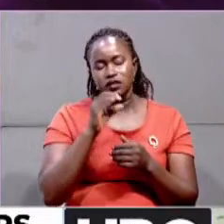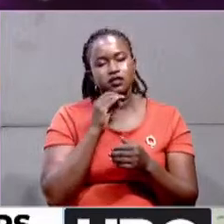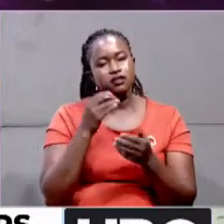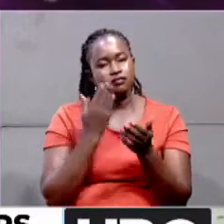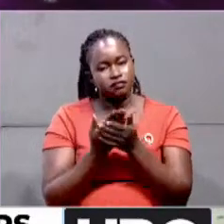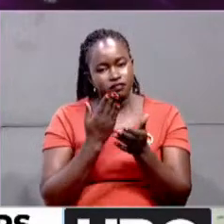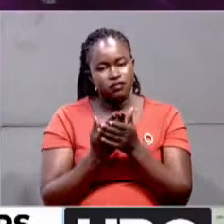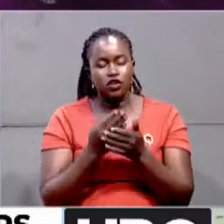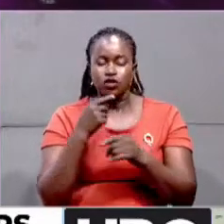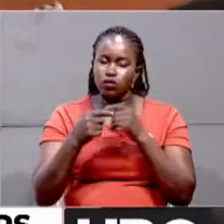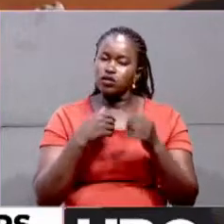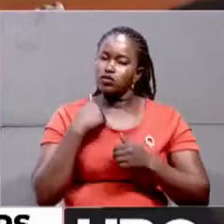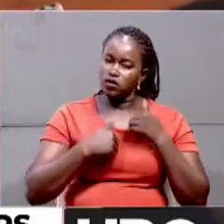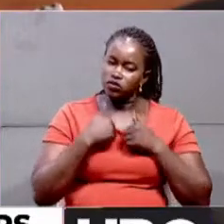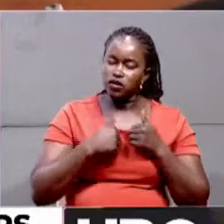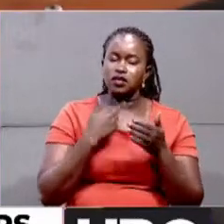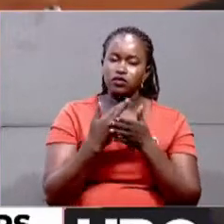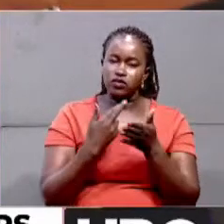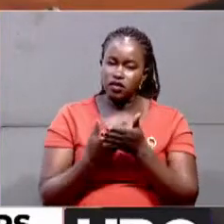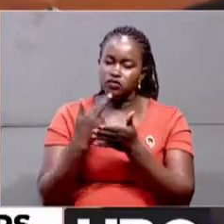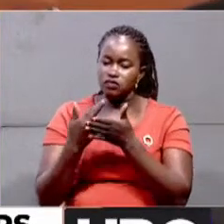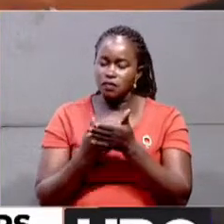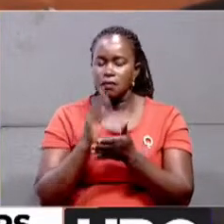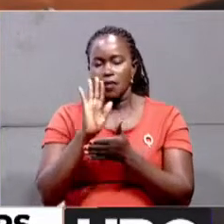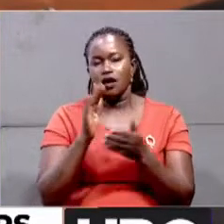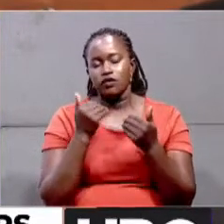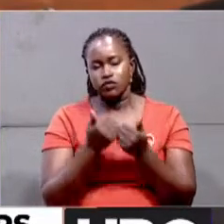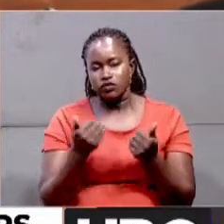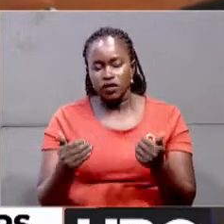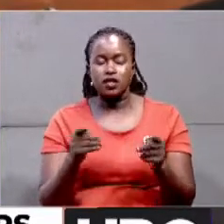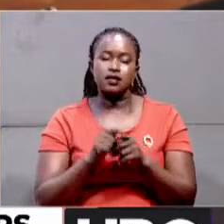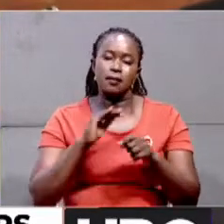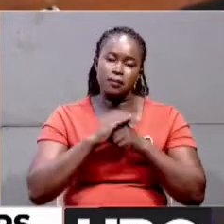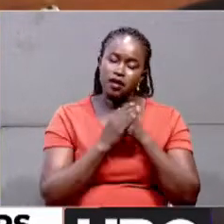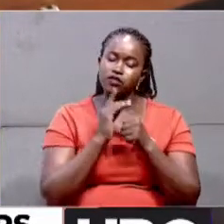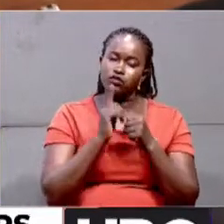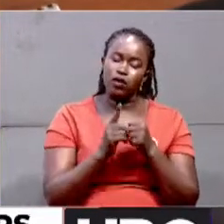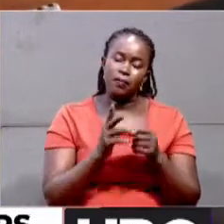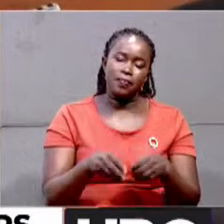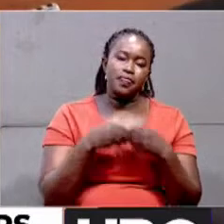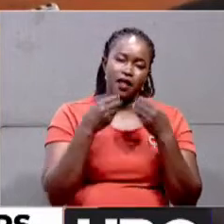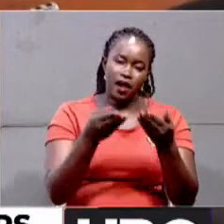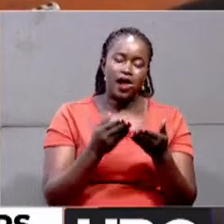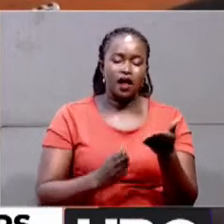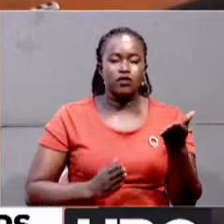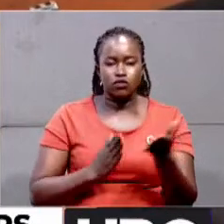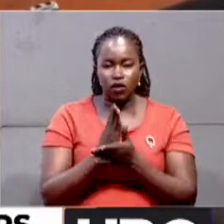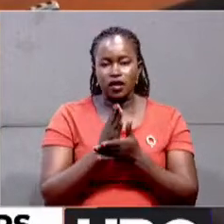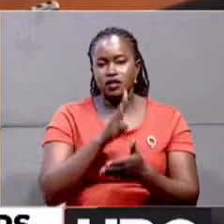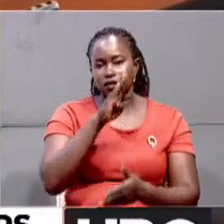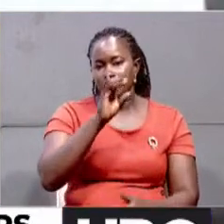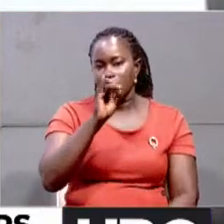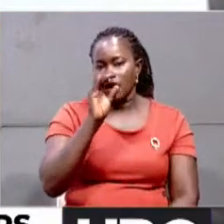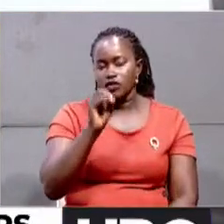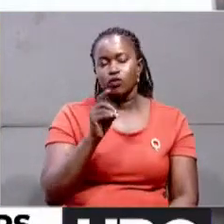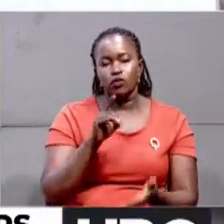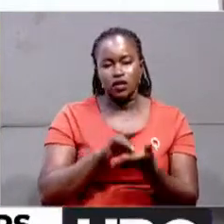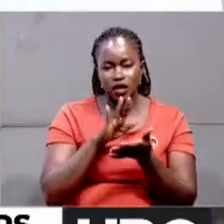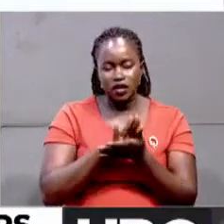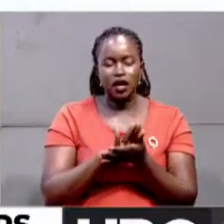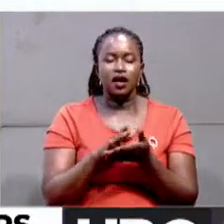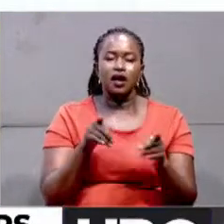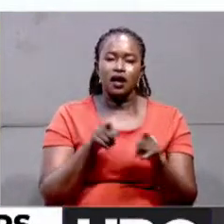urged to take interest in the registration of their children and ensure they provide the right biodata like the name